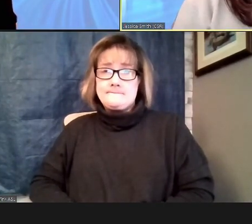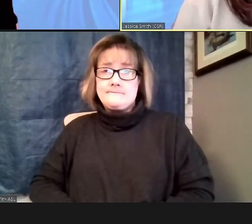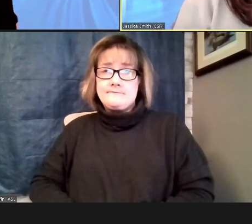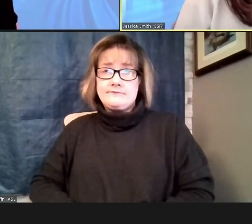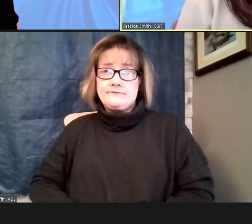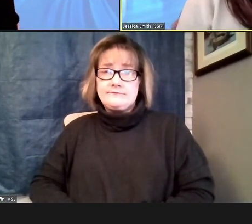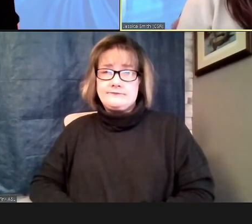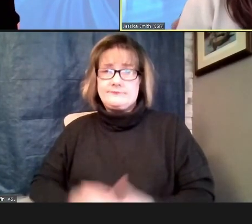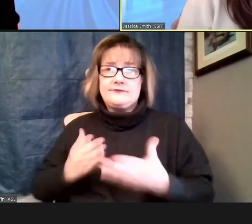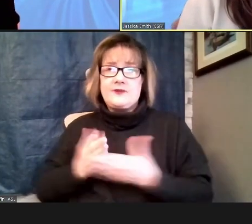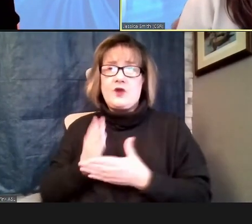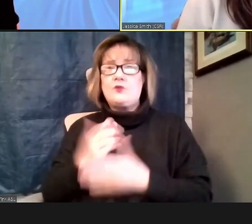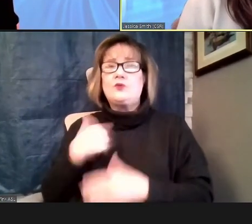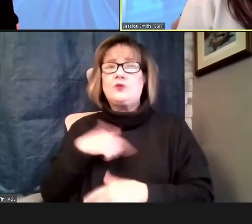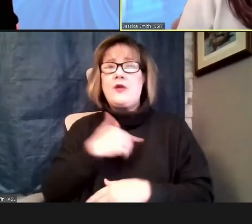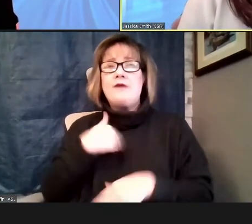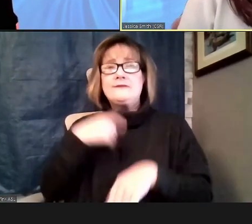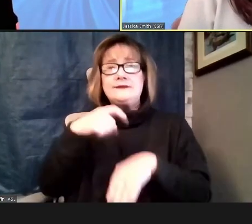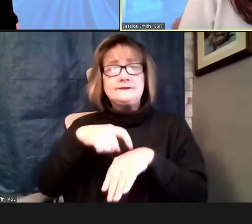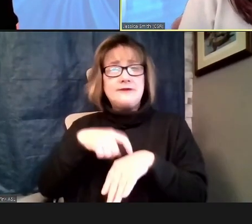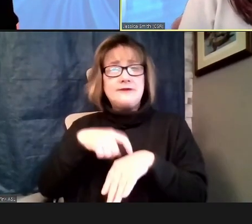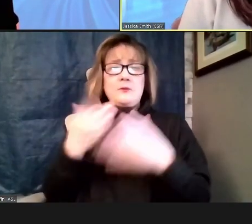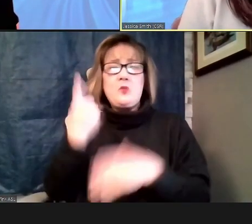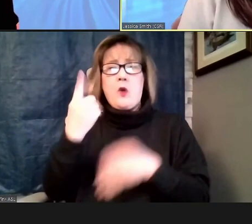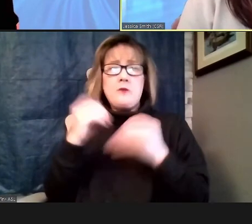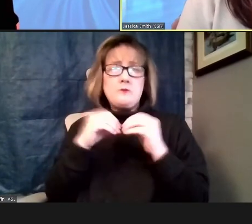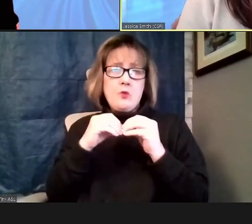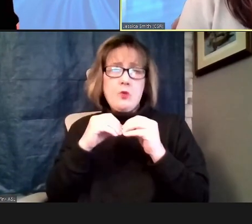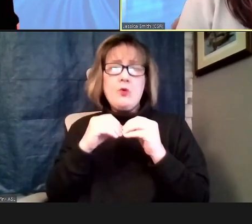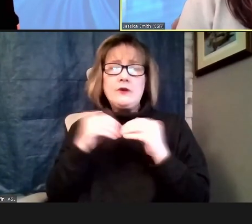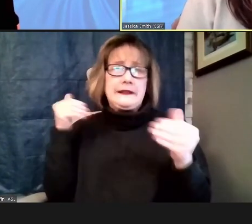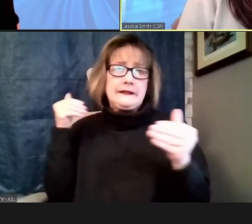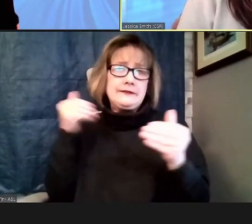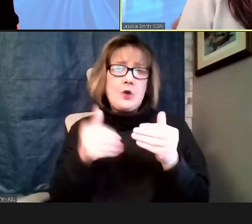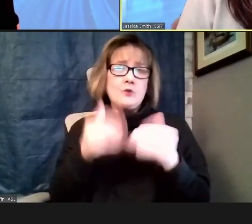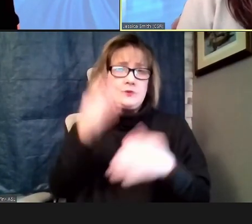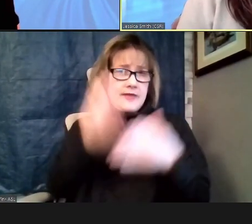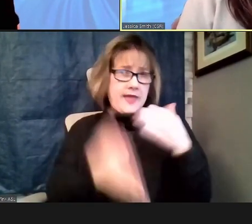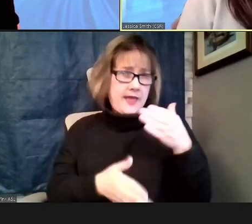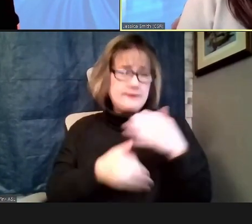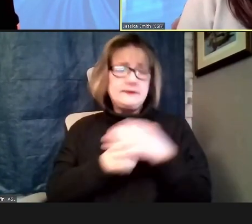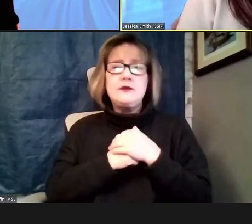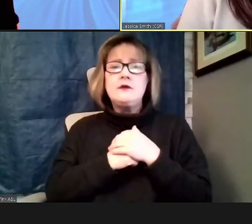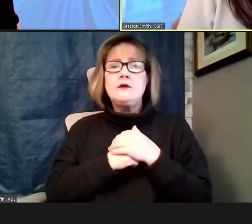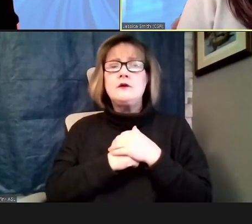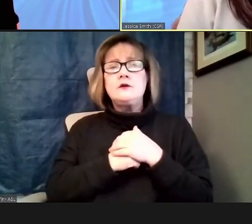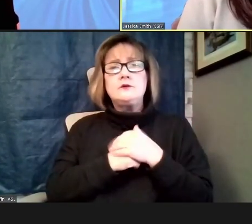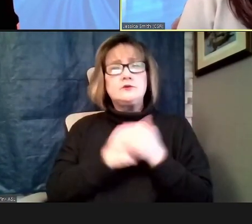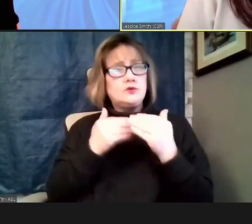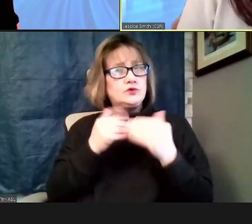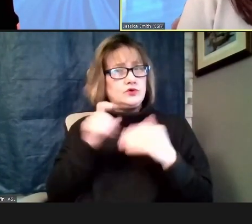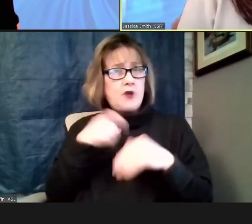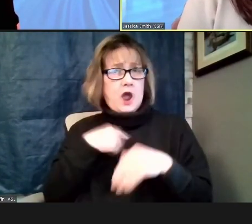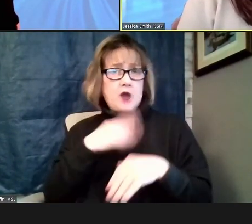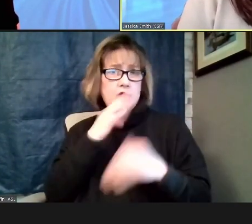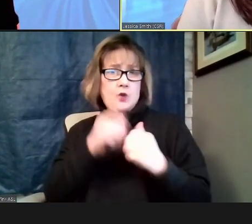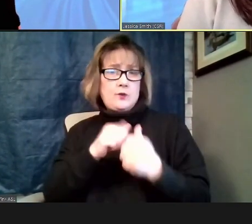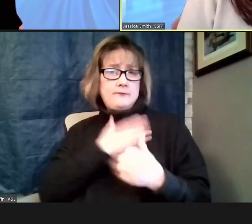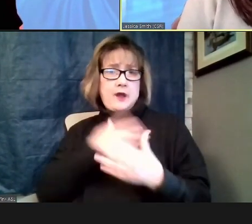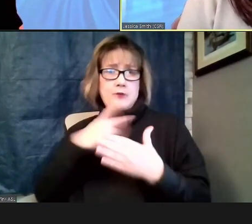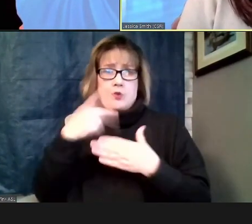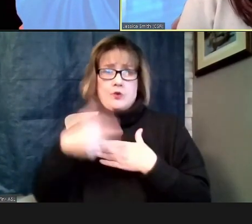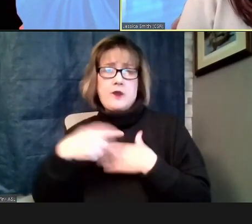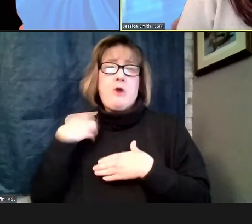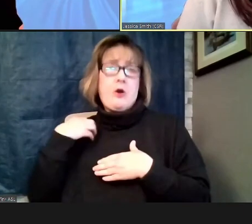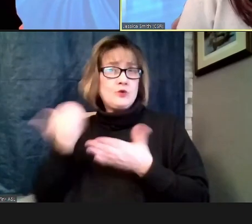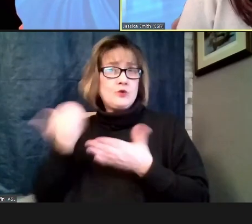All right, so we have time. Let's maybe do one more. I know we're getting close to the end. Should I talk to my program officer again